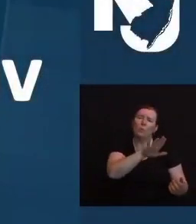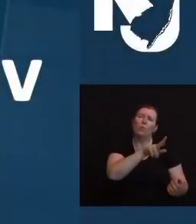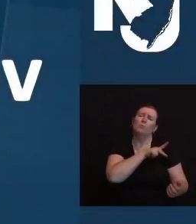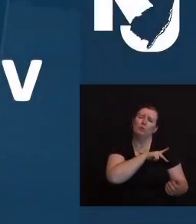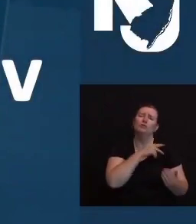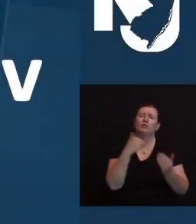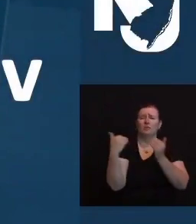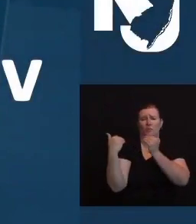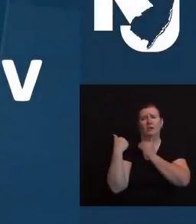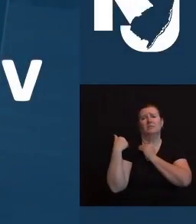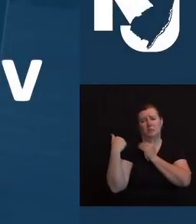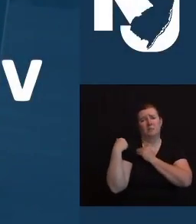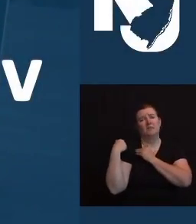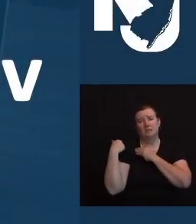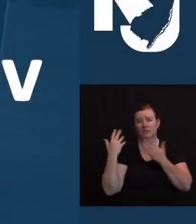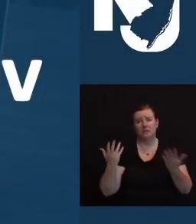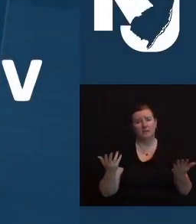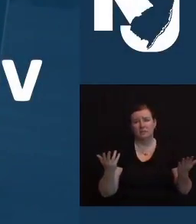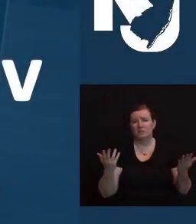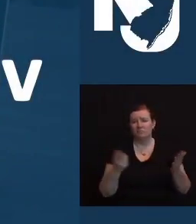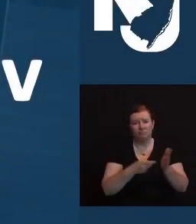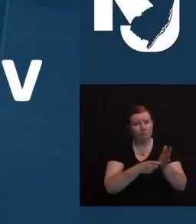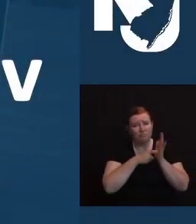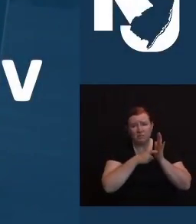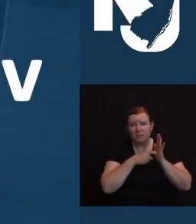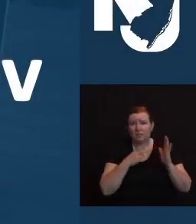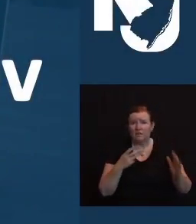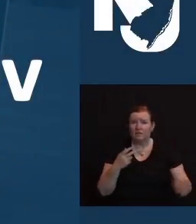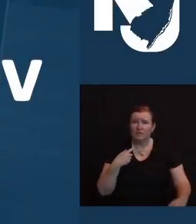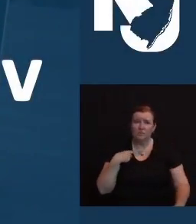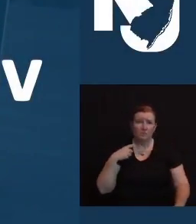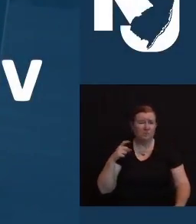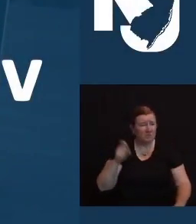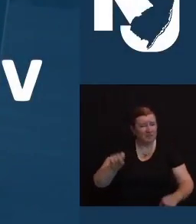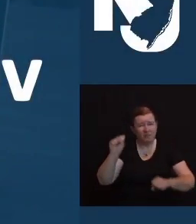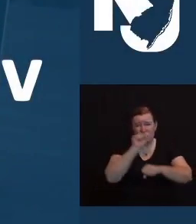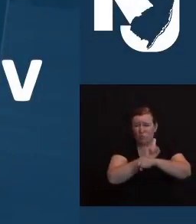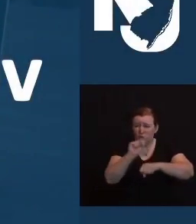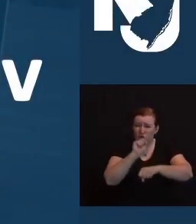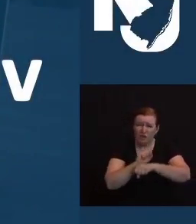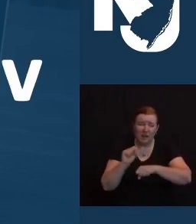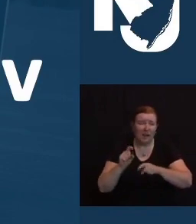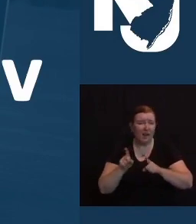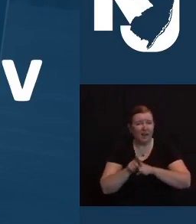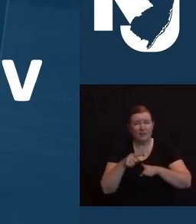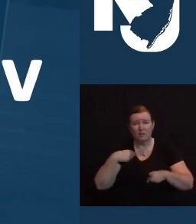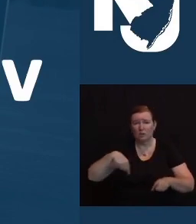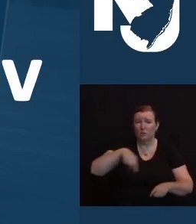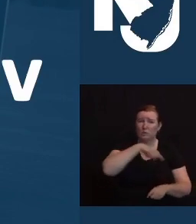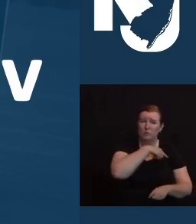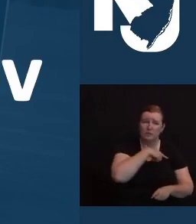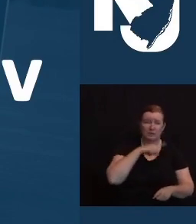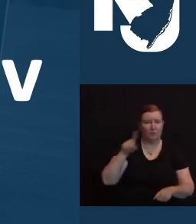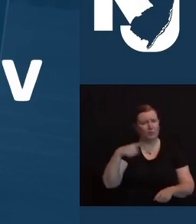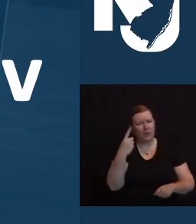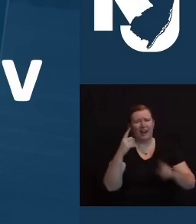working as one New Jersey family to defeat COVID-19 together.